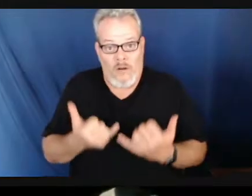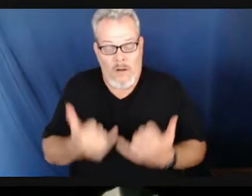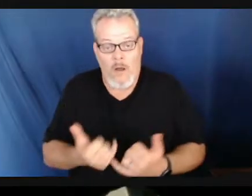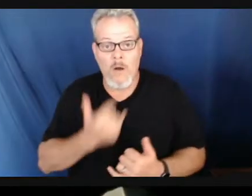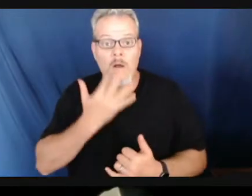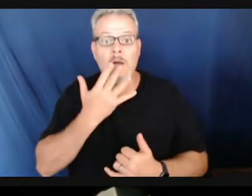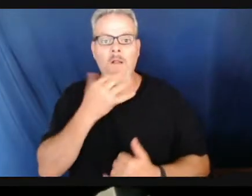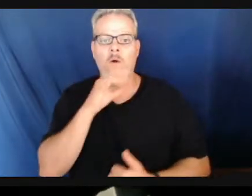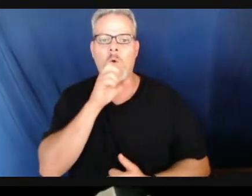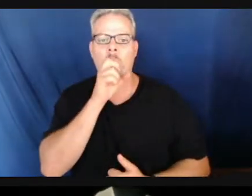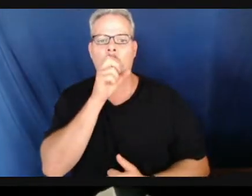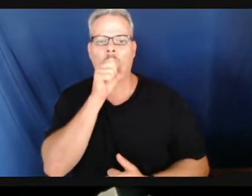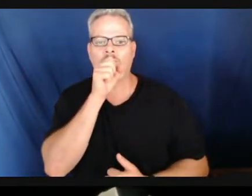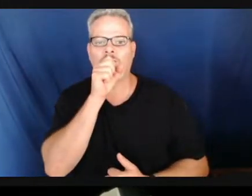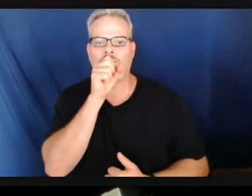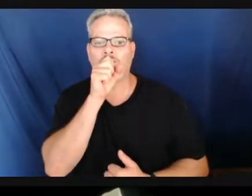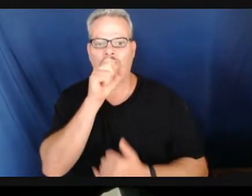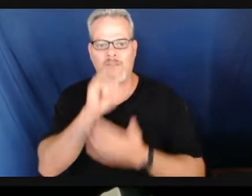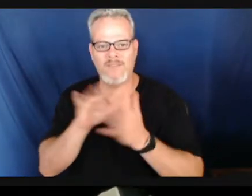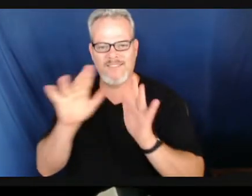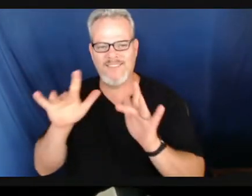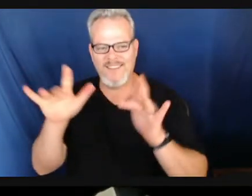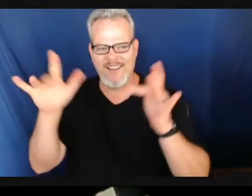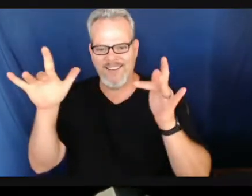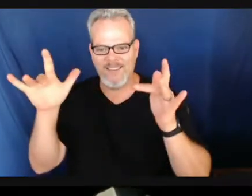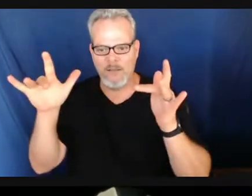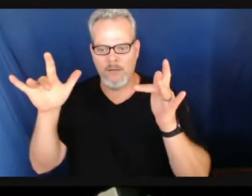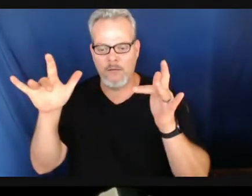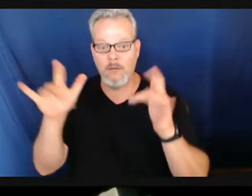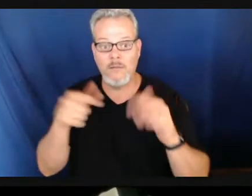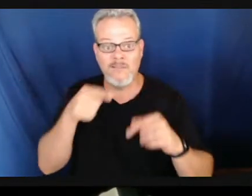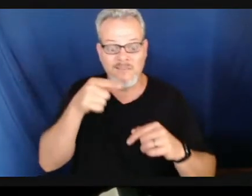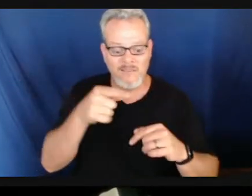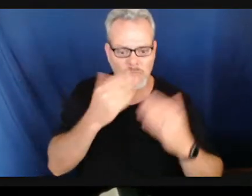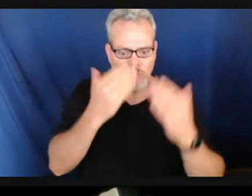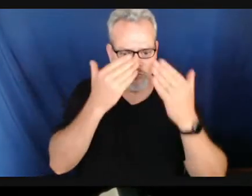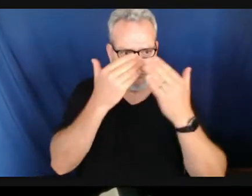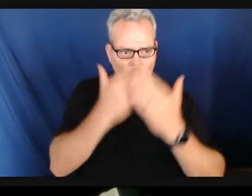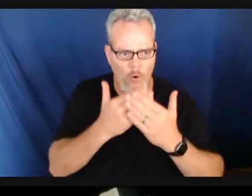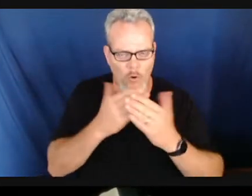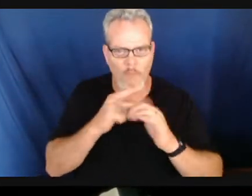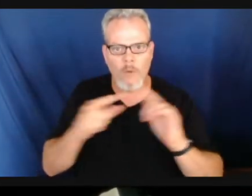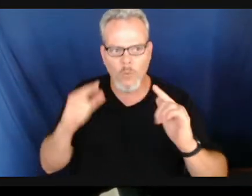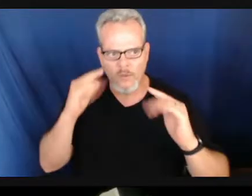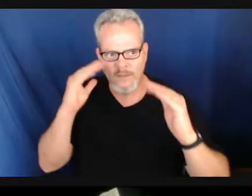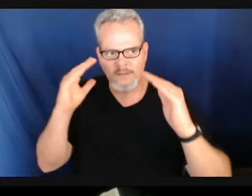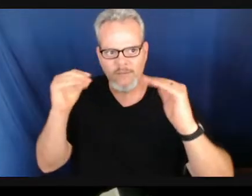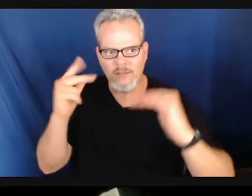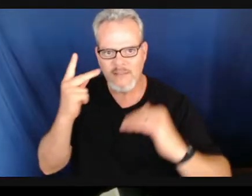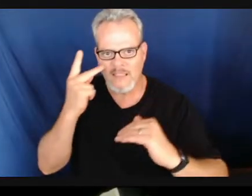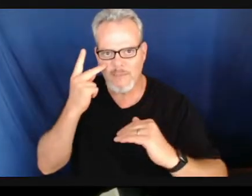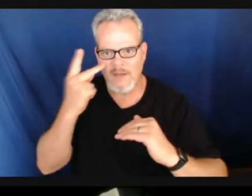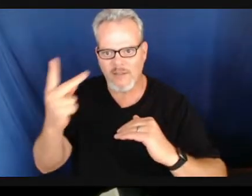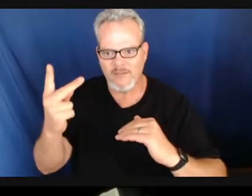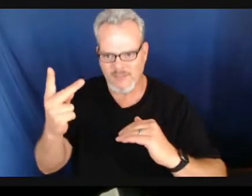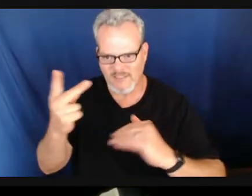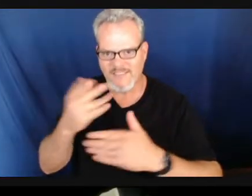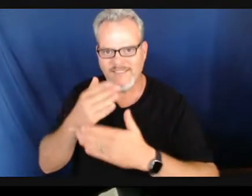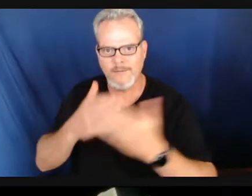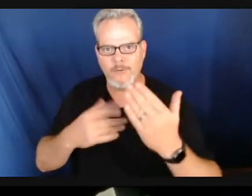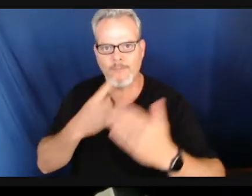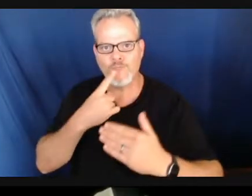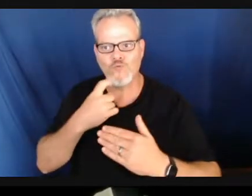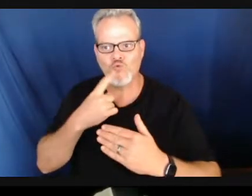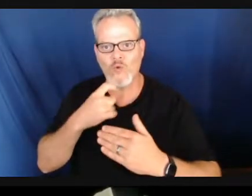that's lighter orange, a little bit of a darker right in here, but we can expect to see some red once that new puff emits, whenever that may